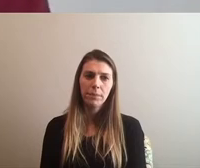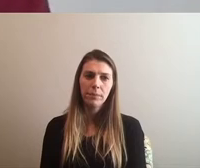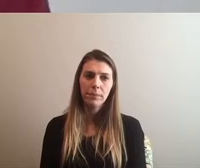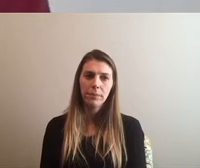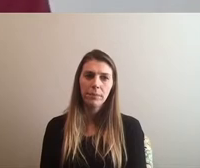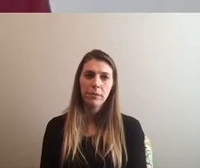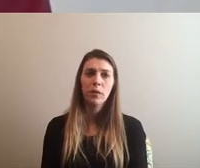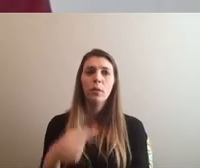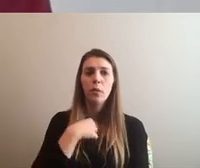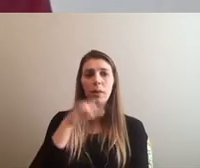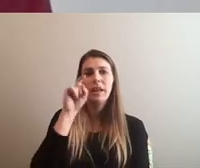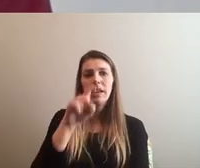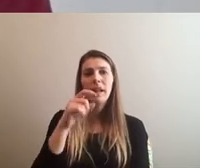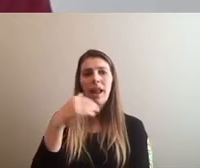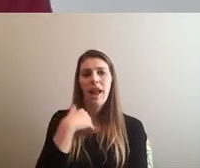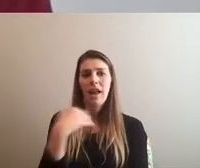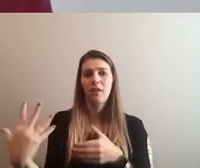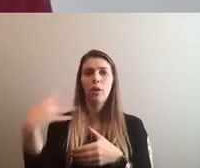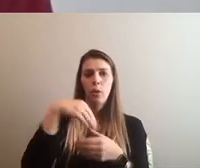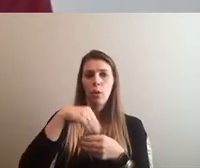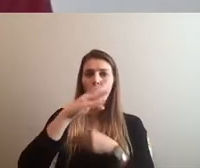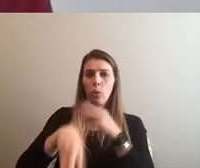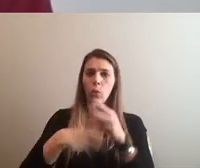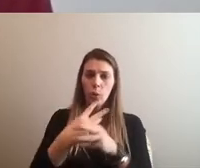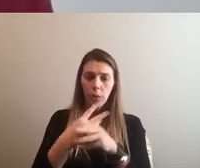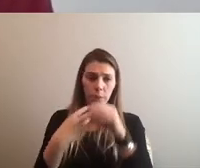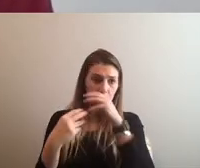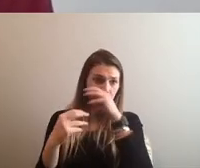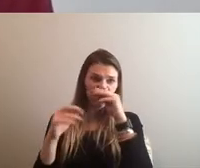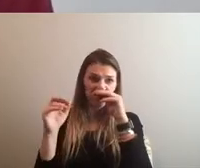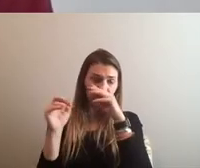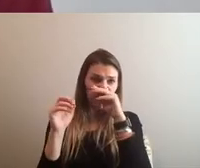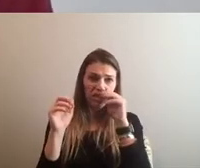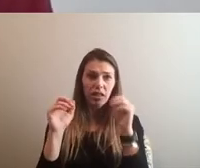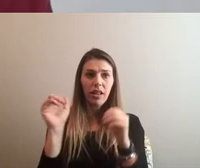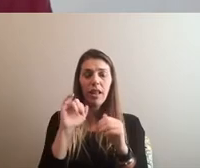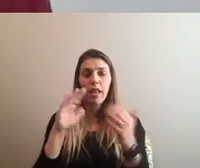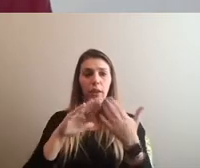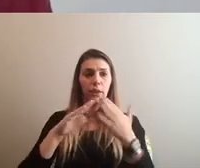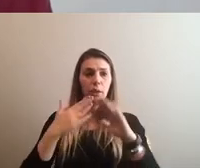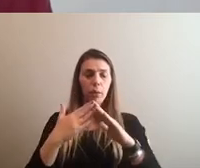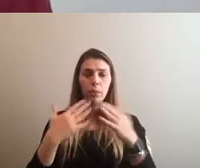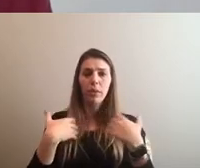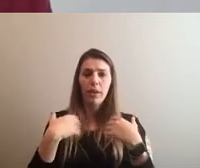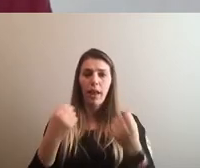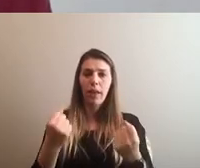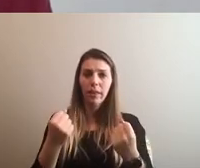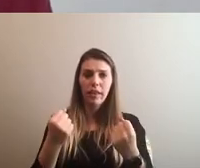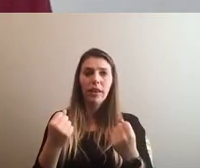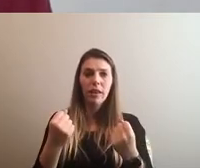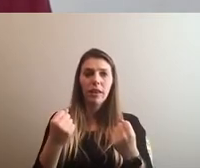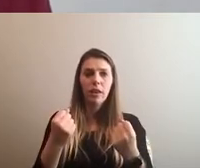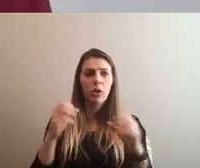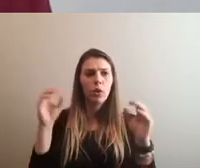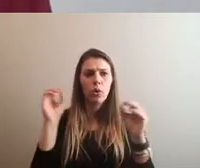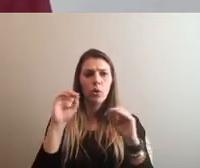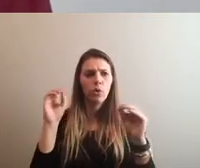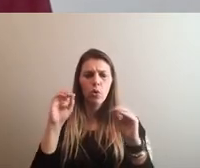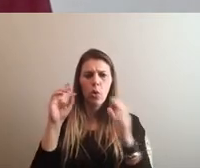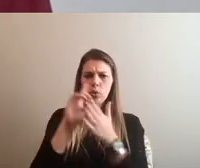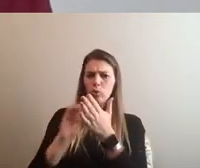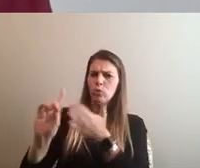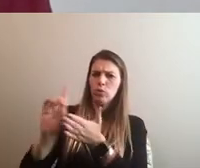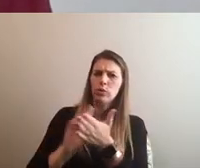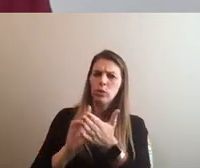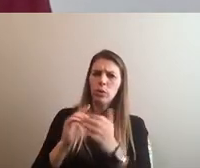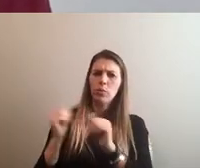We need to have an inclusive world like you know the healthy community where there is no discrimination